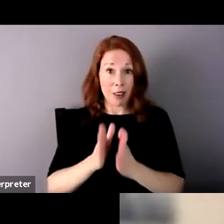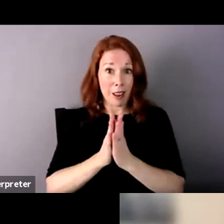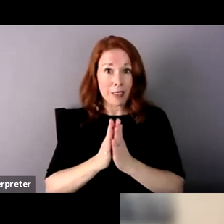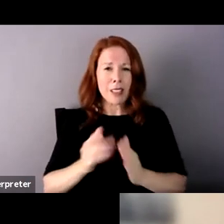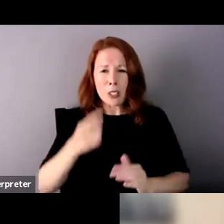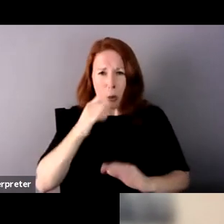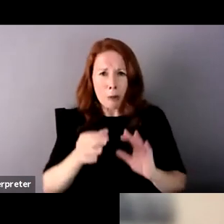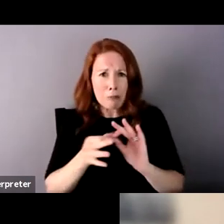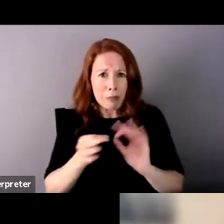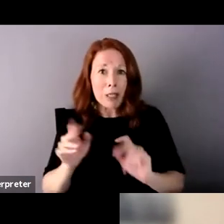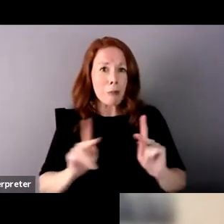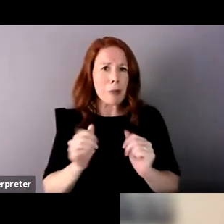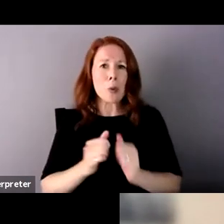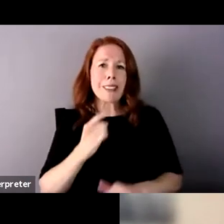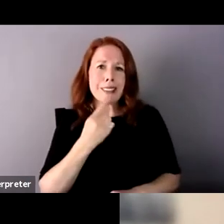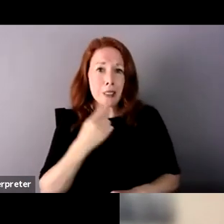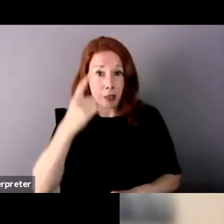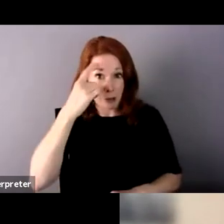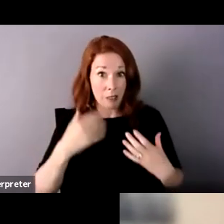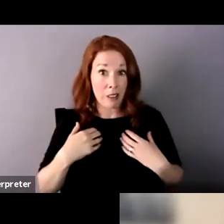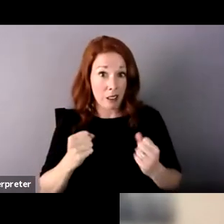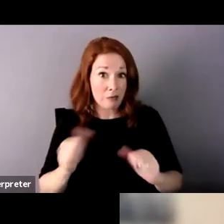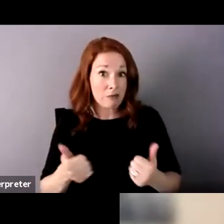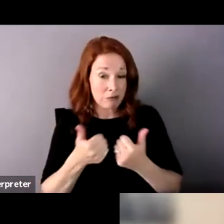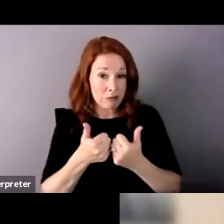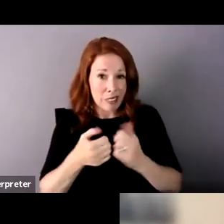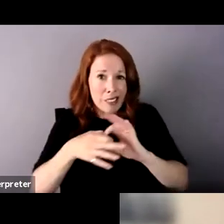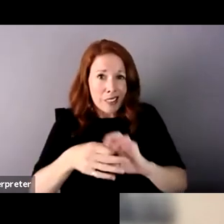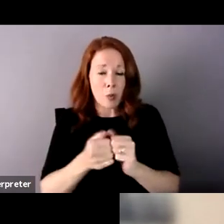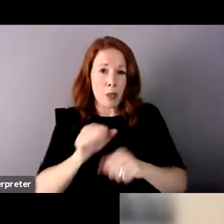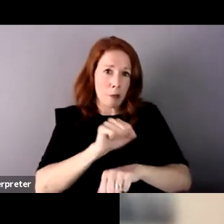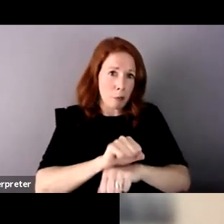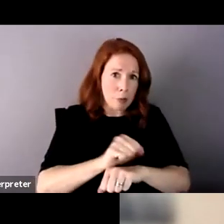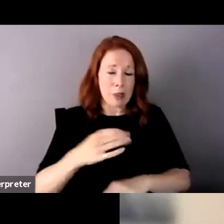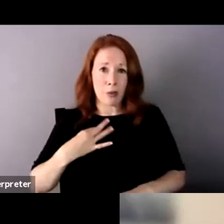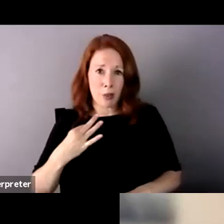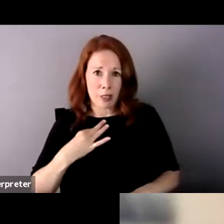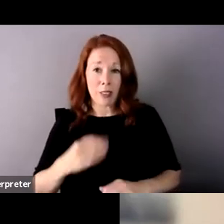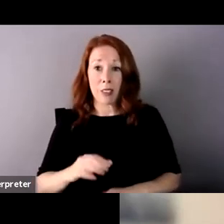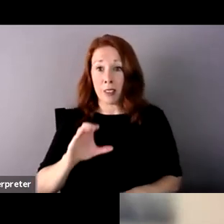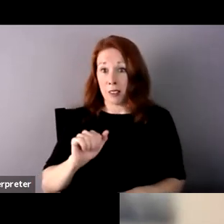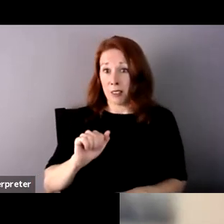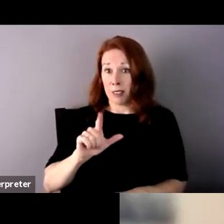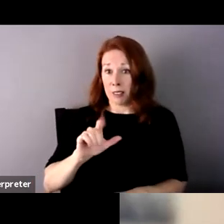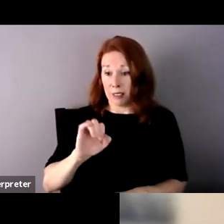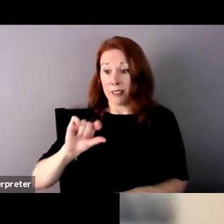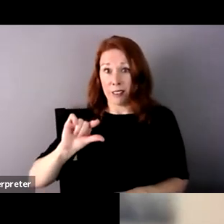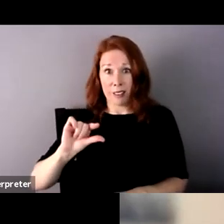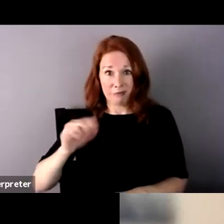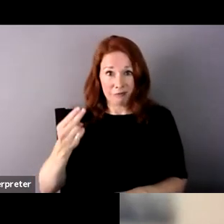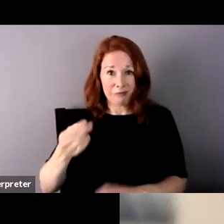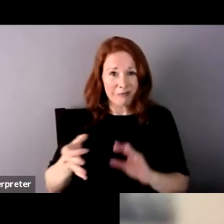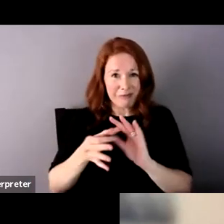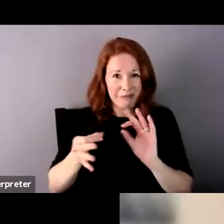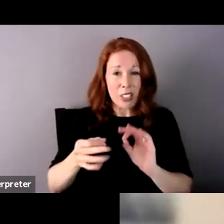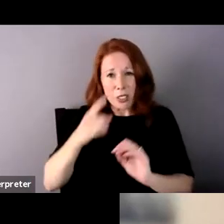talk about the needs of people with serious mental health challenges regarding employment and volunteering? And Kaylee, you've touched on that a little bit.